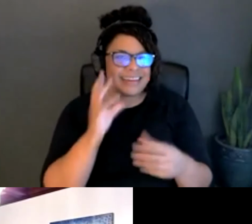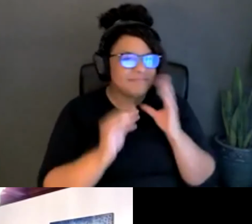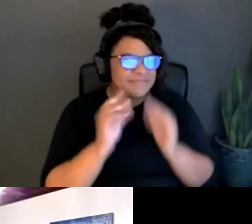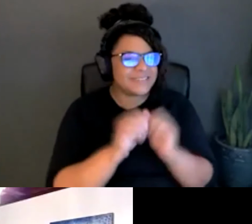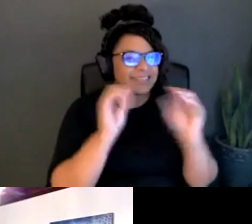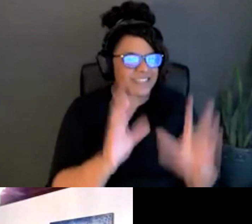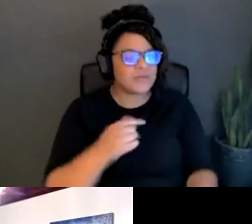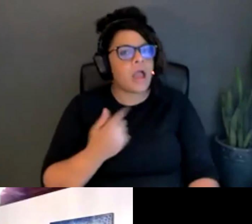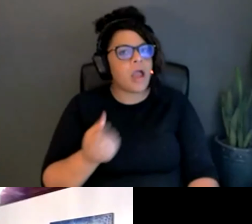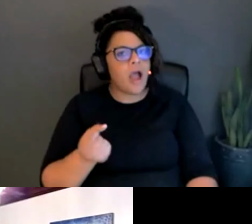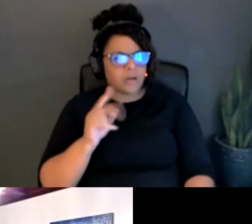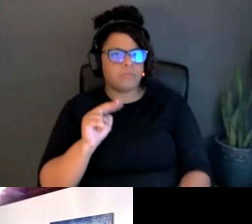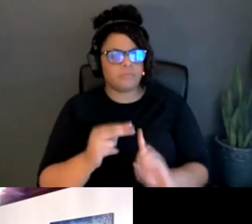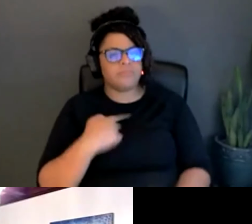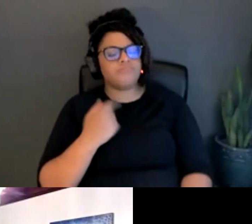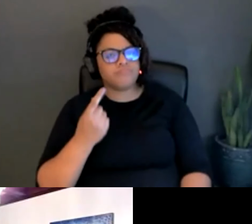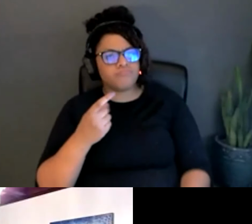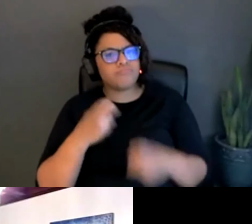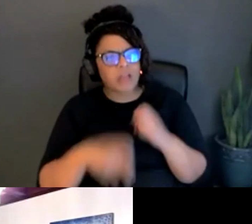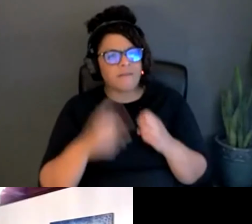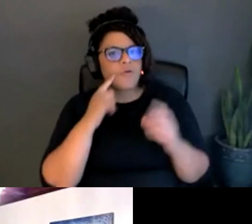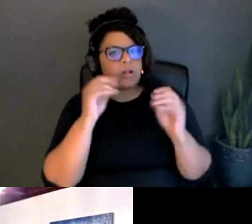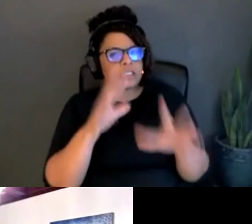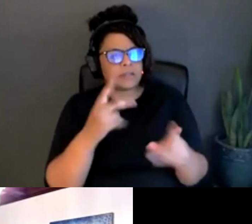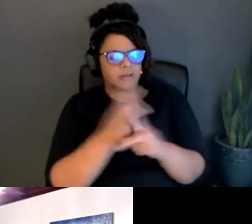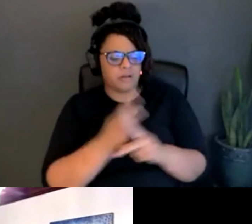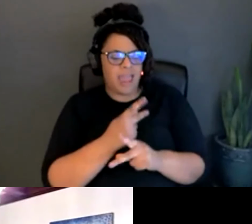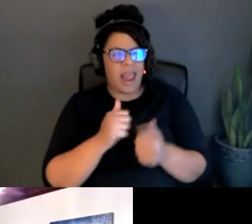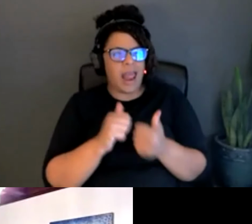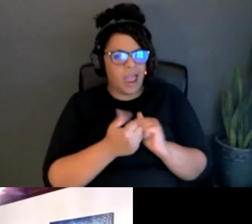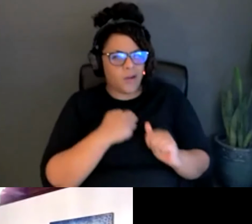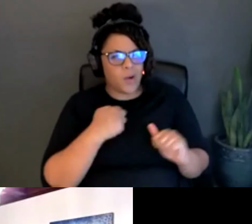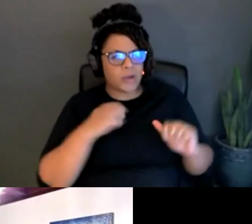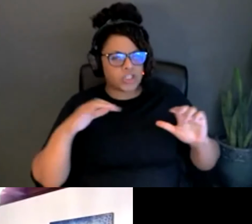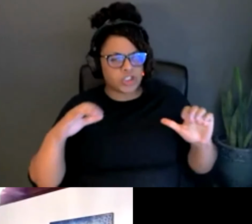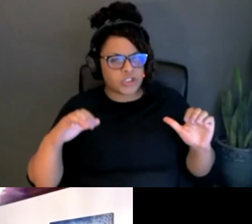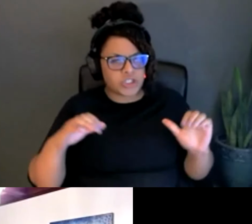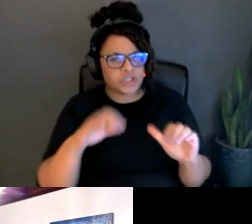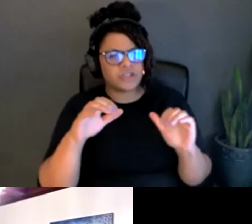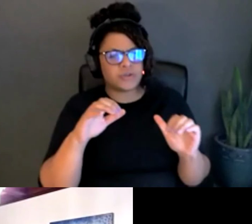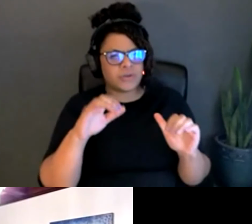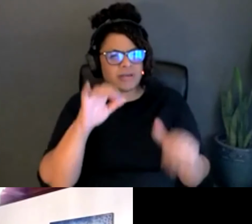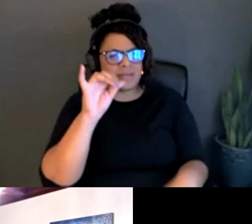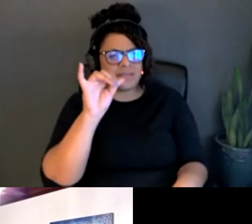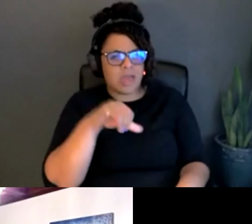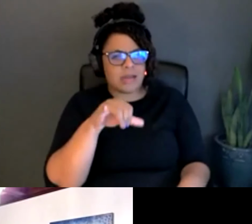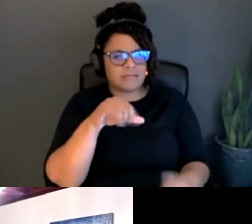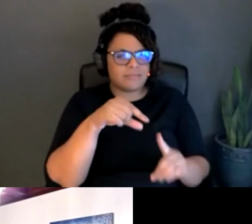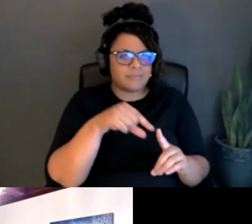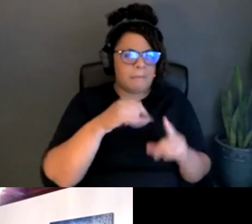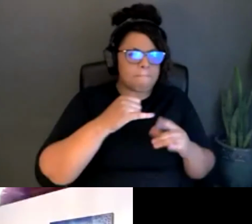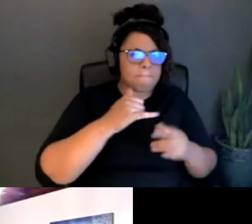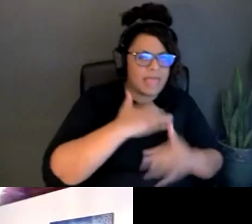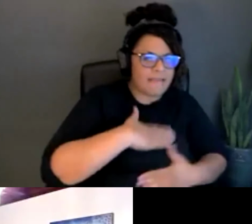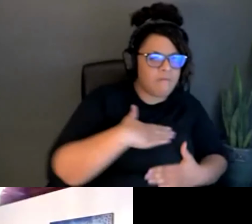understand that it's very difficult for teachers to figure out, how do we do this sort of playful learning?